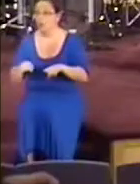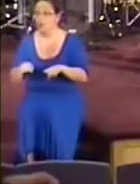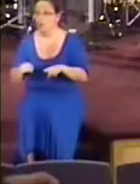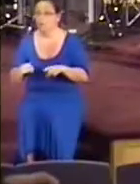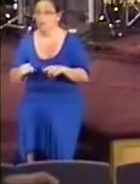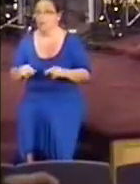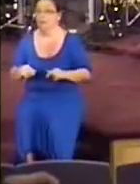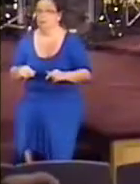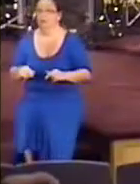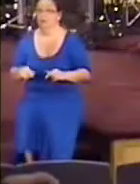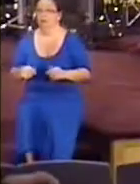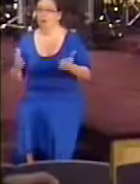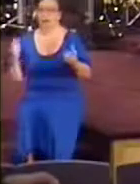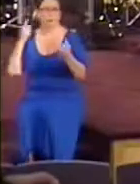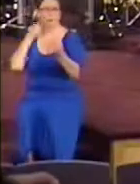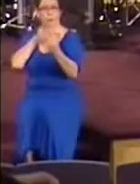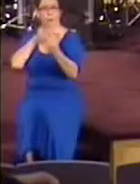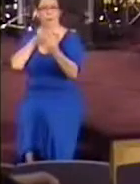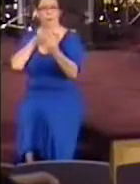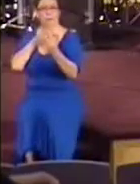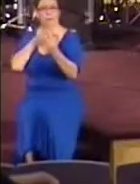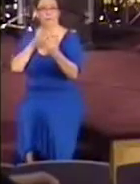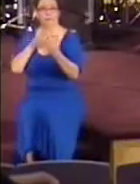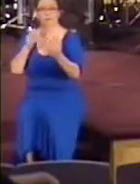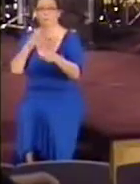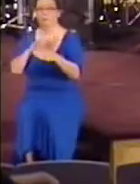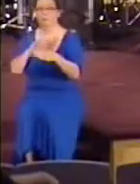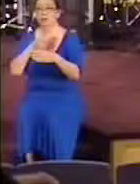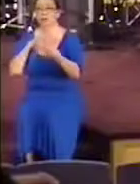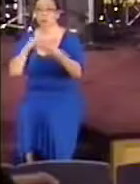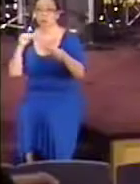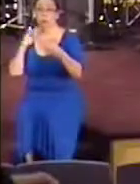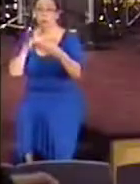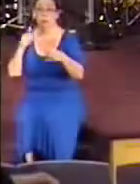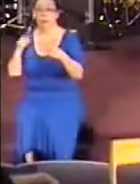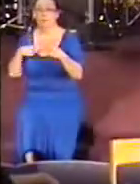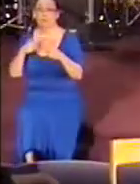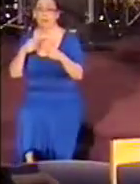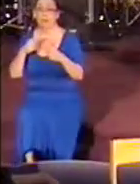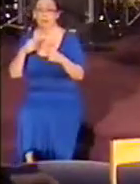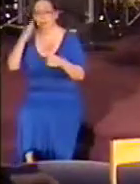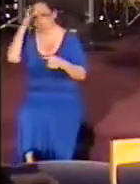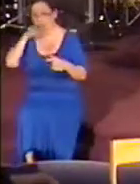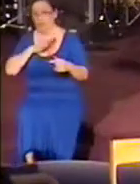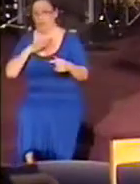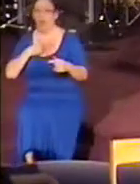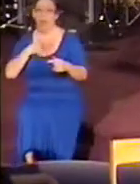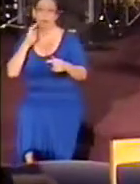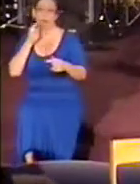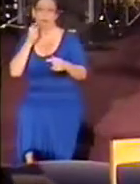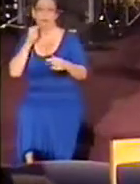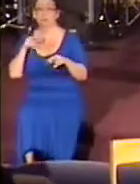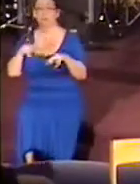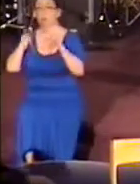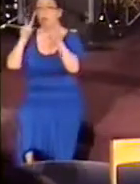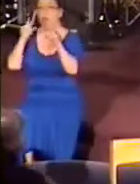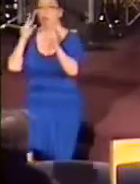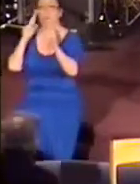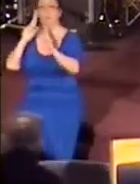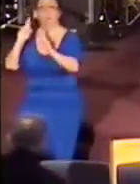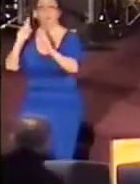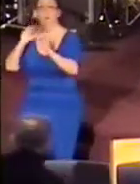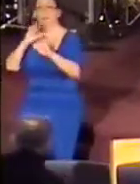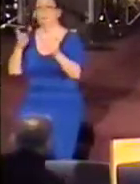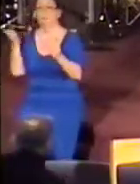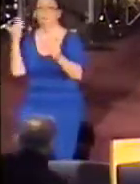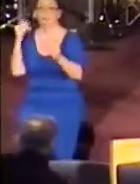the point? I'd like to share a story with you. About a recent man who I looked up to and respected, even though I never got to meet him in